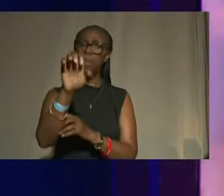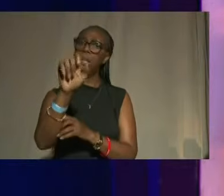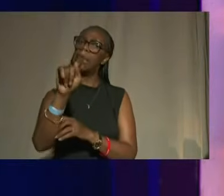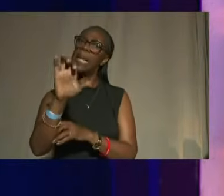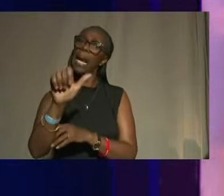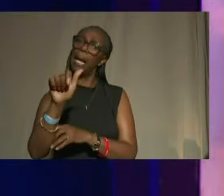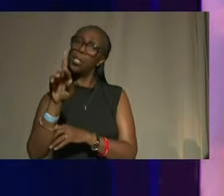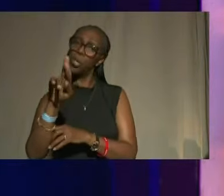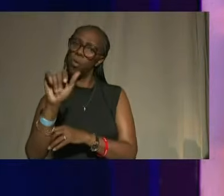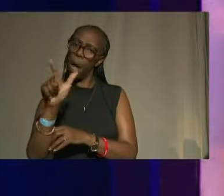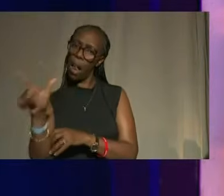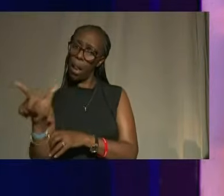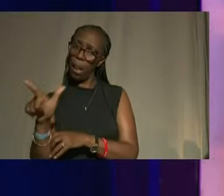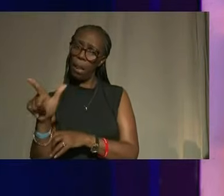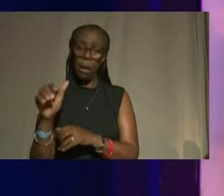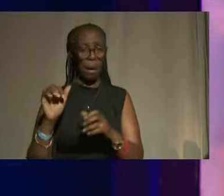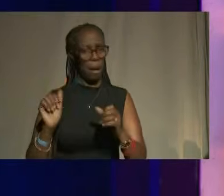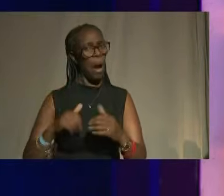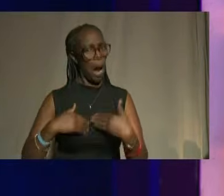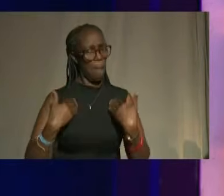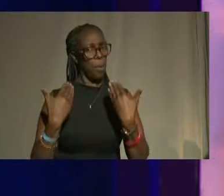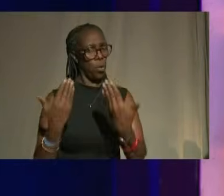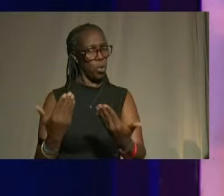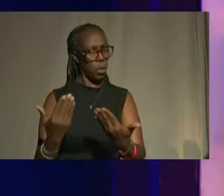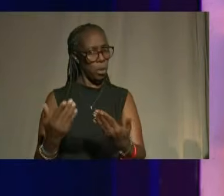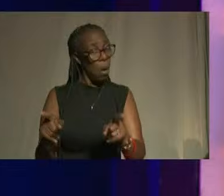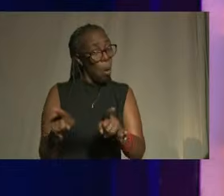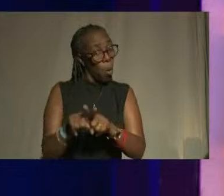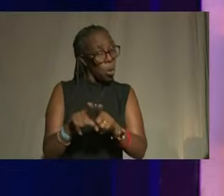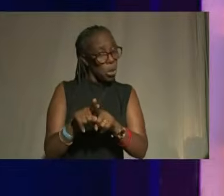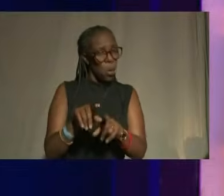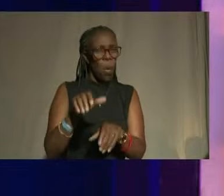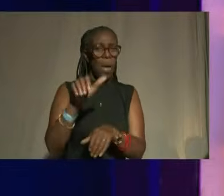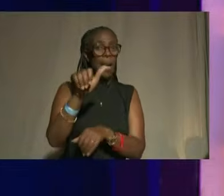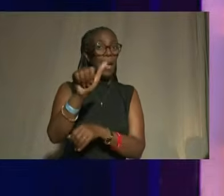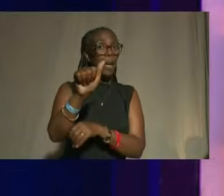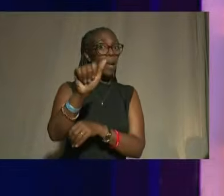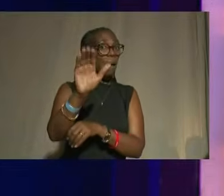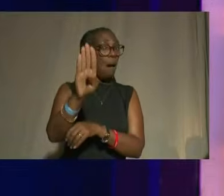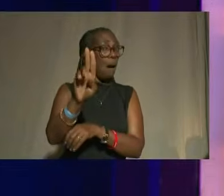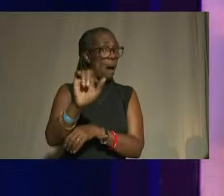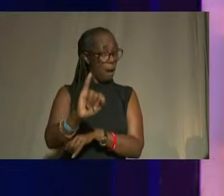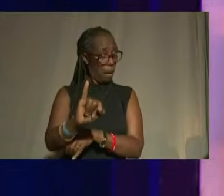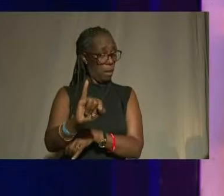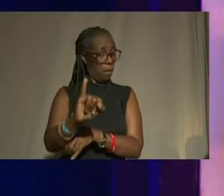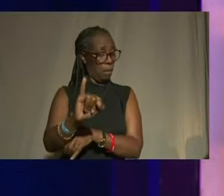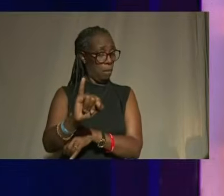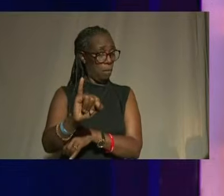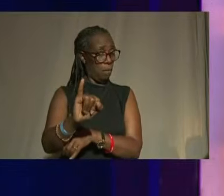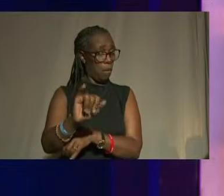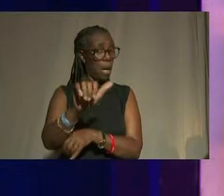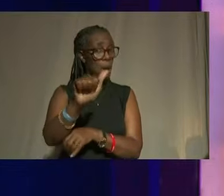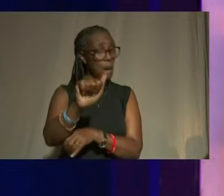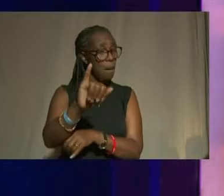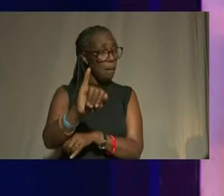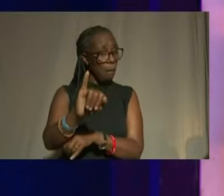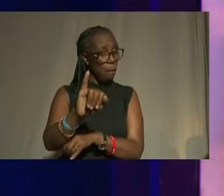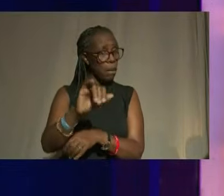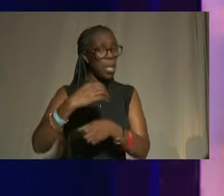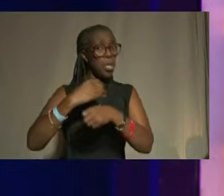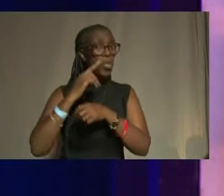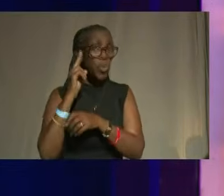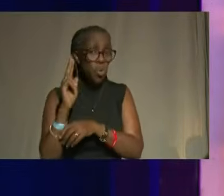also, there are also other concerns too in relation to artificial intelligence. They're using a lot of our creative energy. They're using